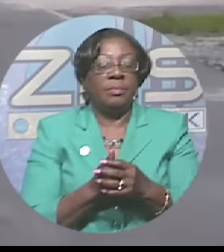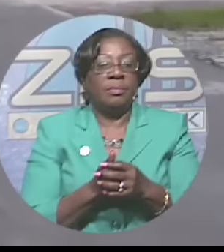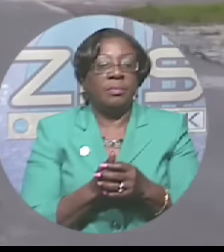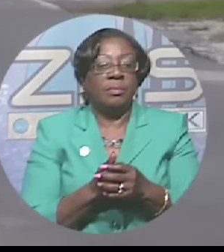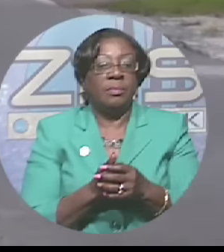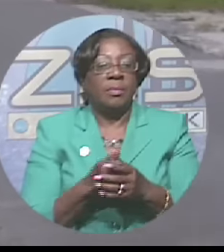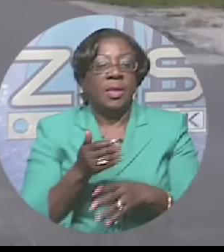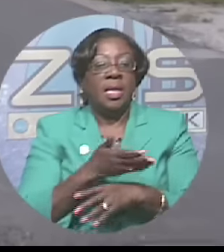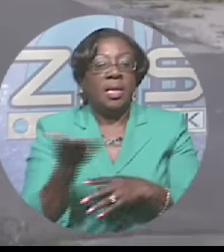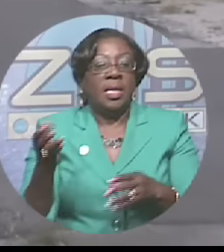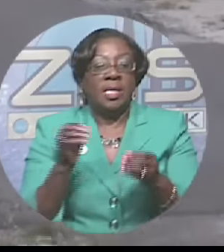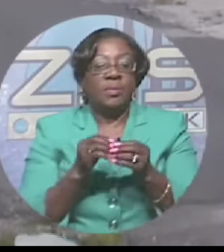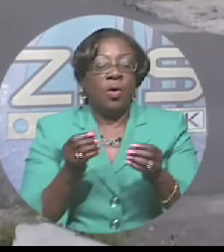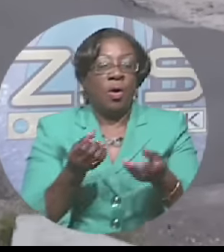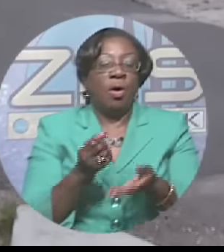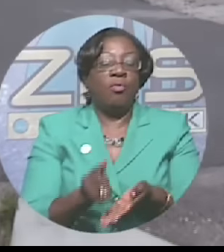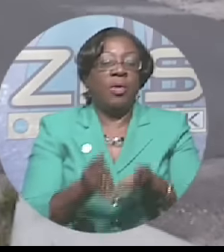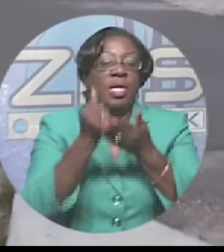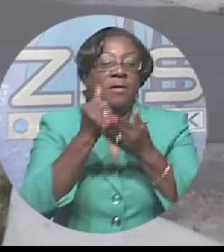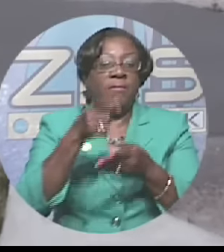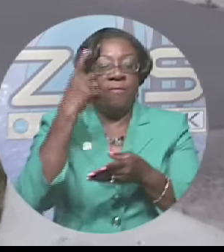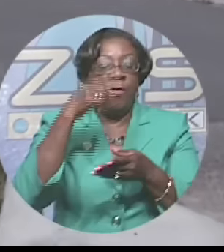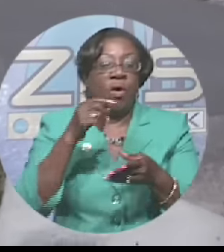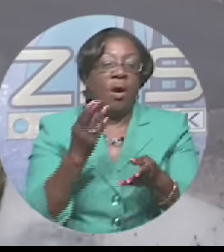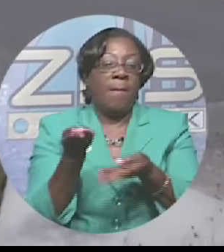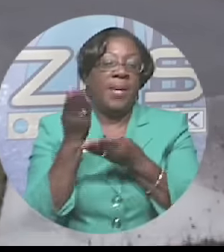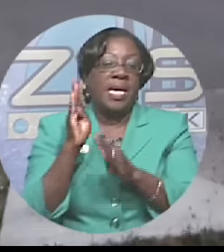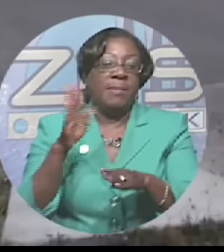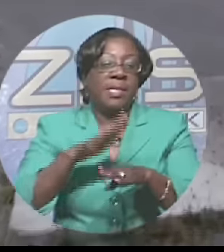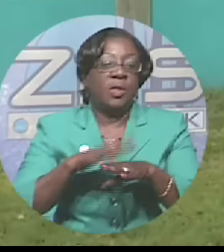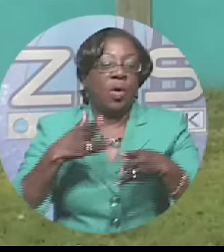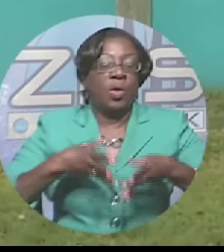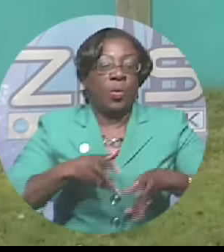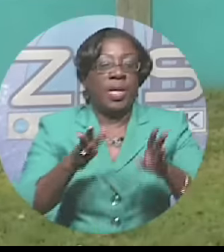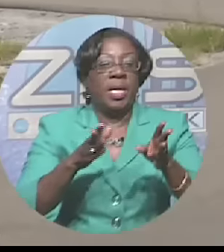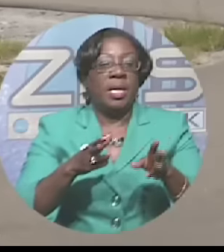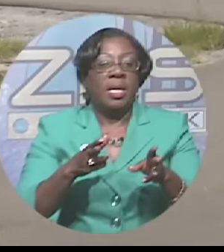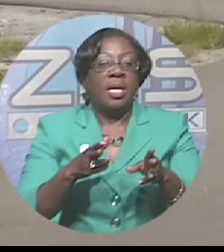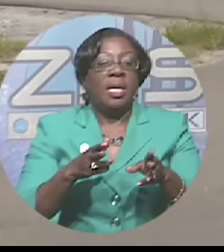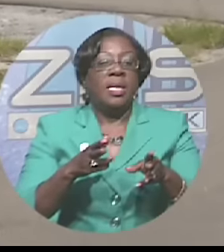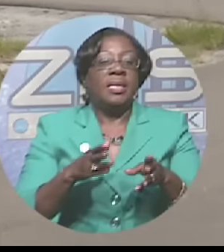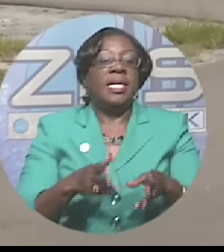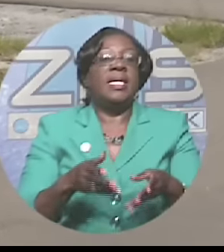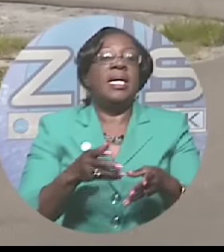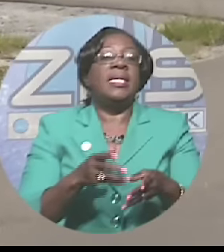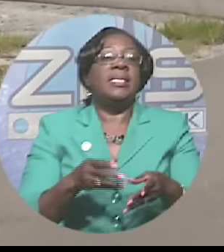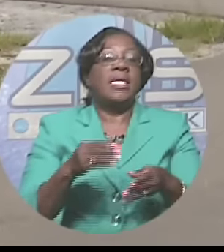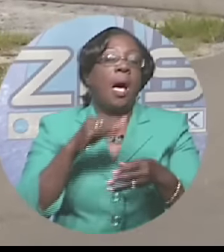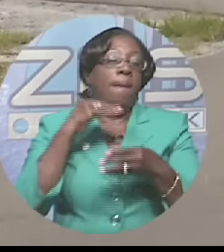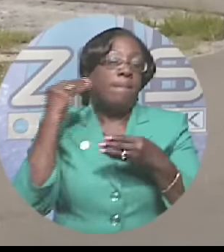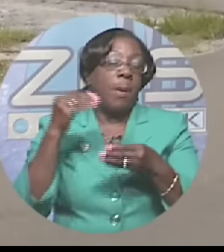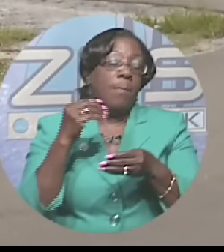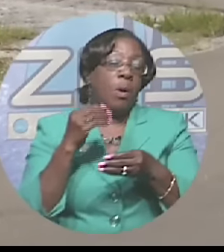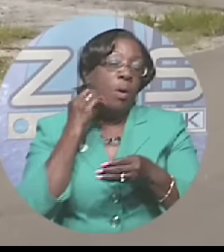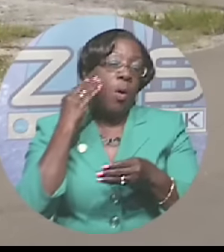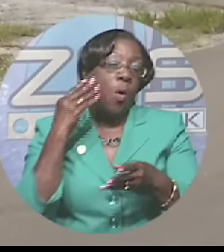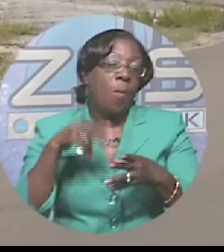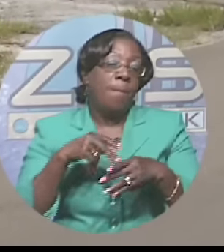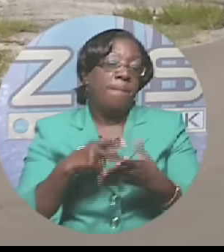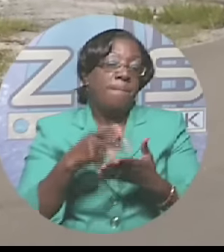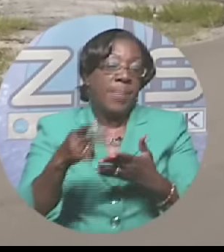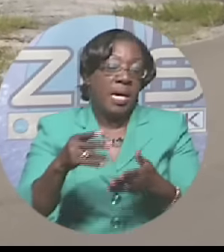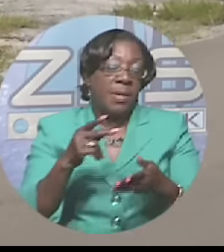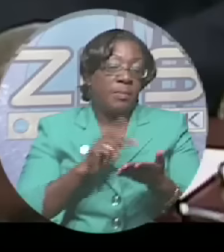And there's more relief for Bahamians on the way. The Prime Minister unveiled a revamped mortgage relief program. The program will